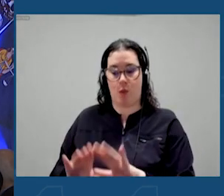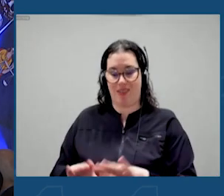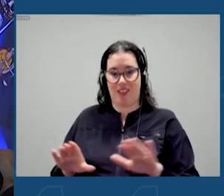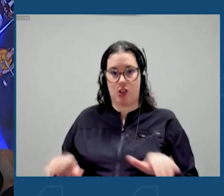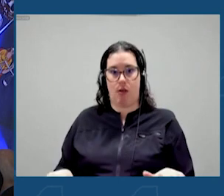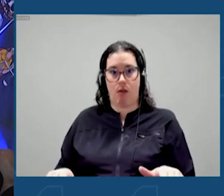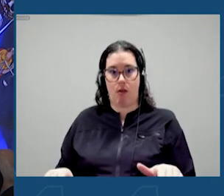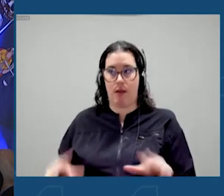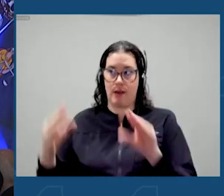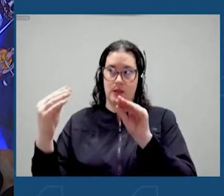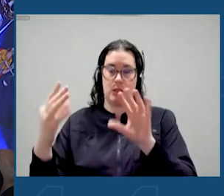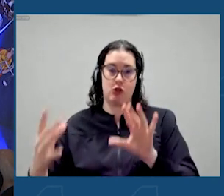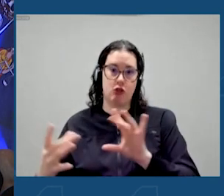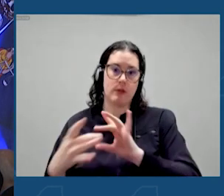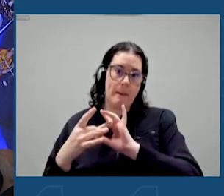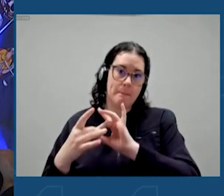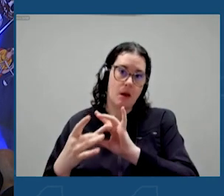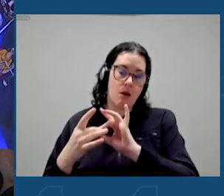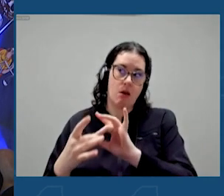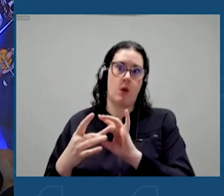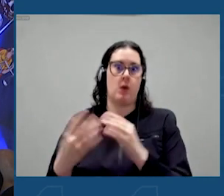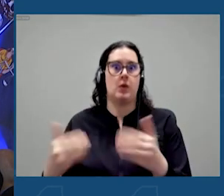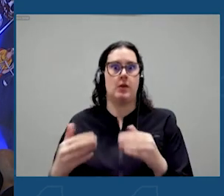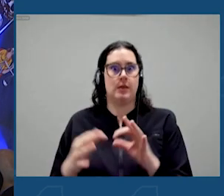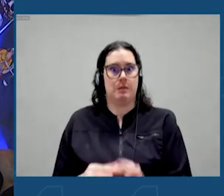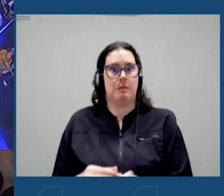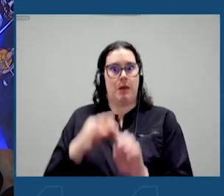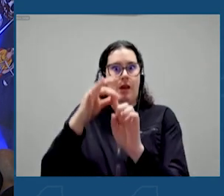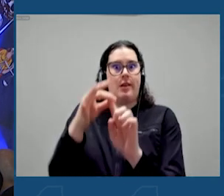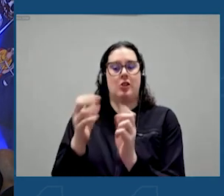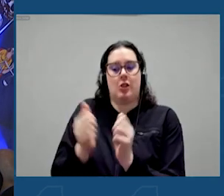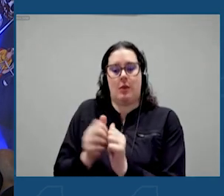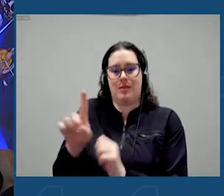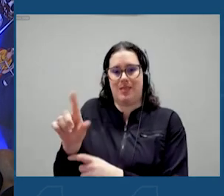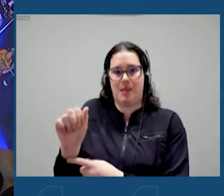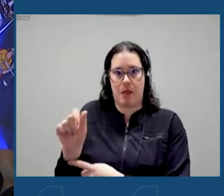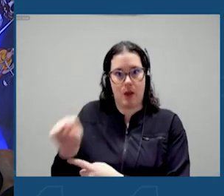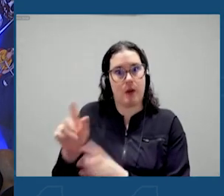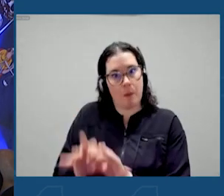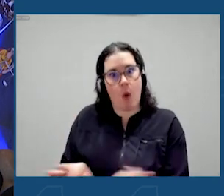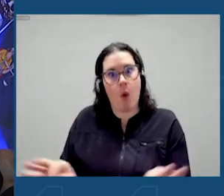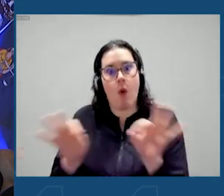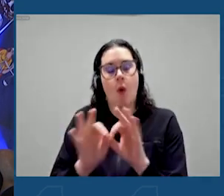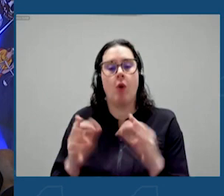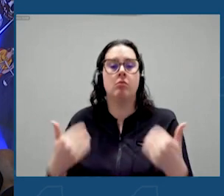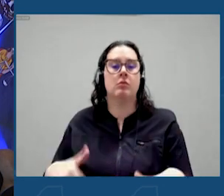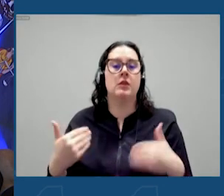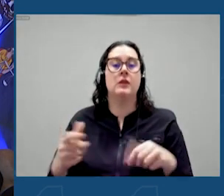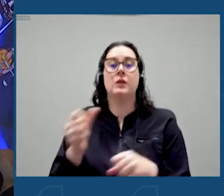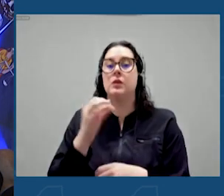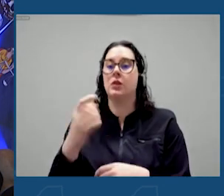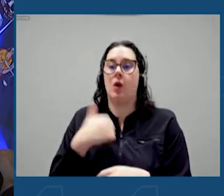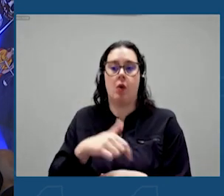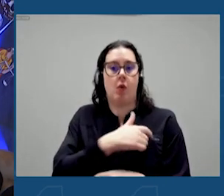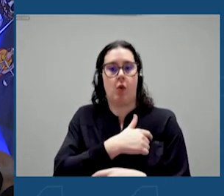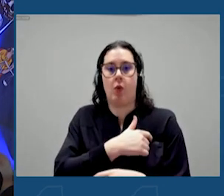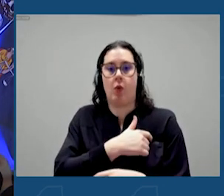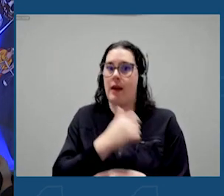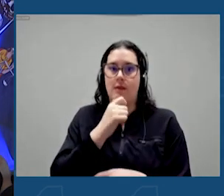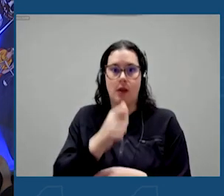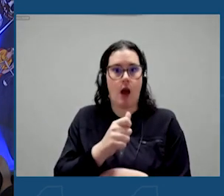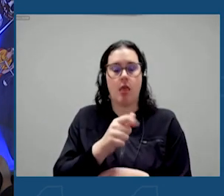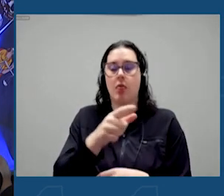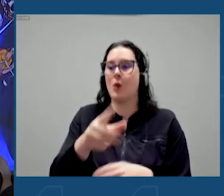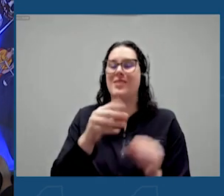and teacher, particularly when you with the child with disabilities, it's a crucial bond. And we have not been retaining those teachers, and it